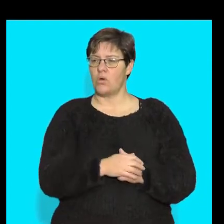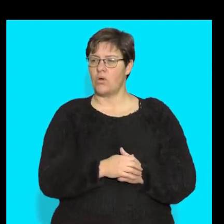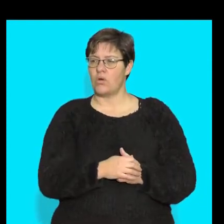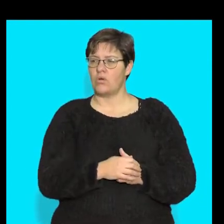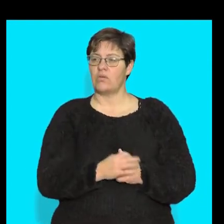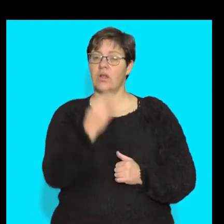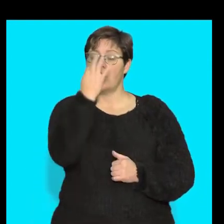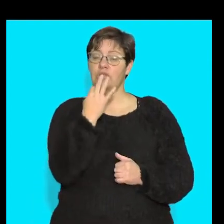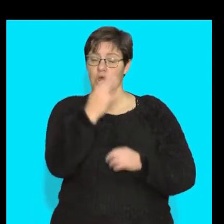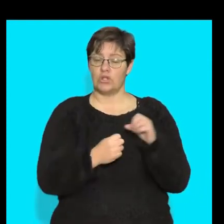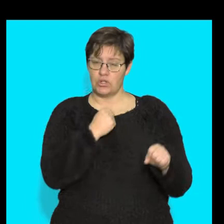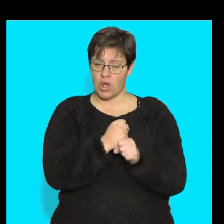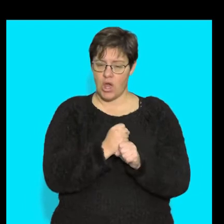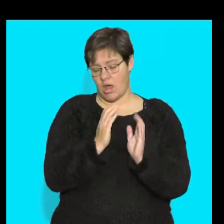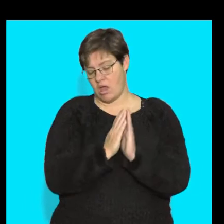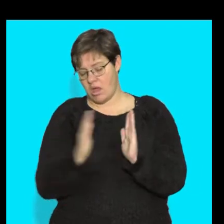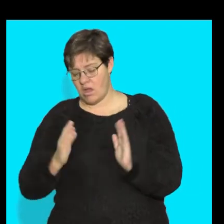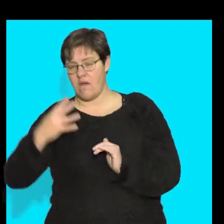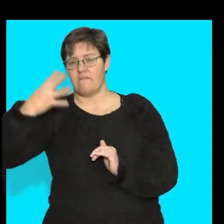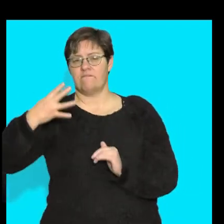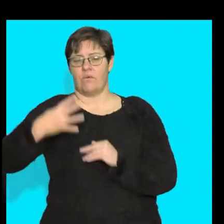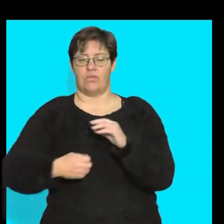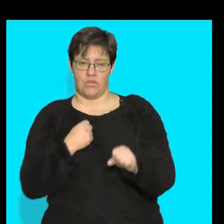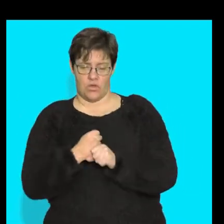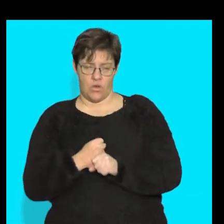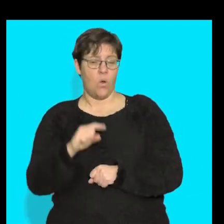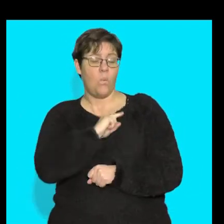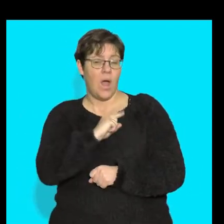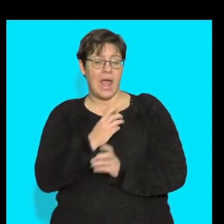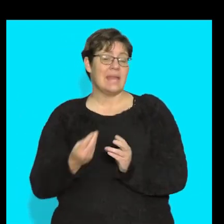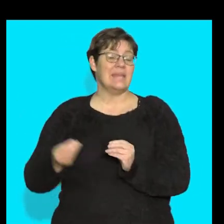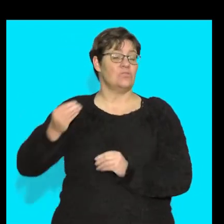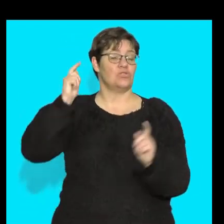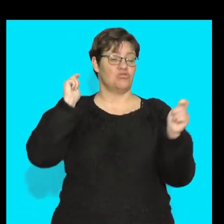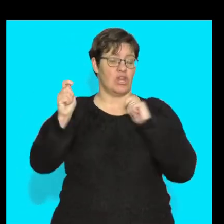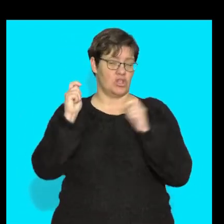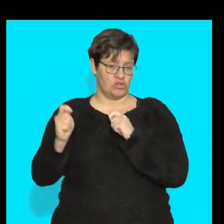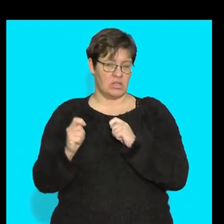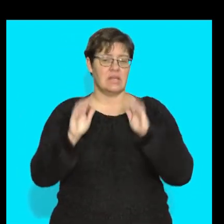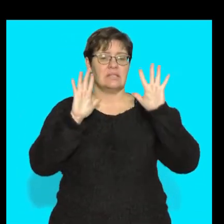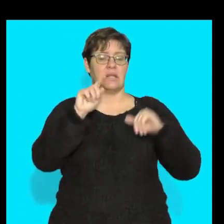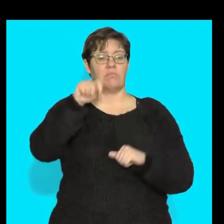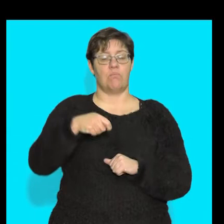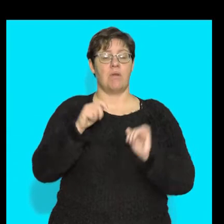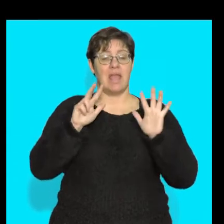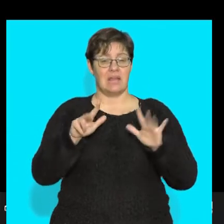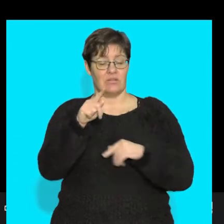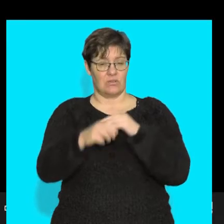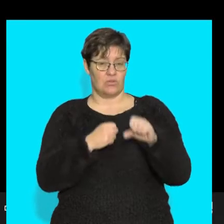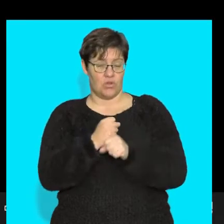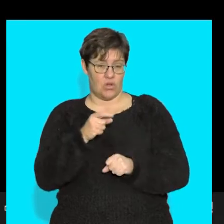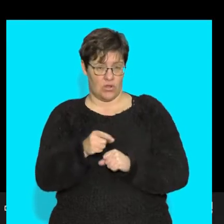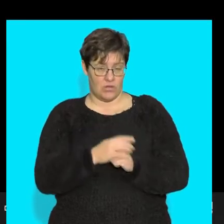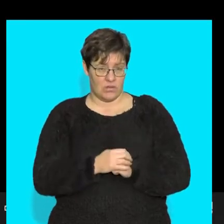year to the 4th year, because remember the interest changed to 10.8 in that year. So it's still the